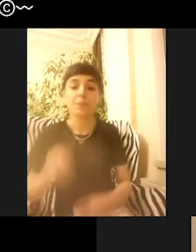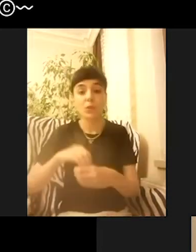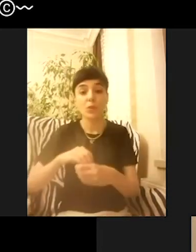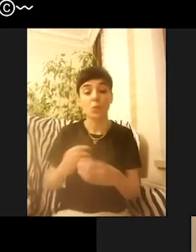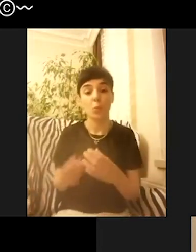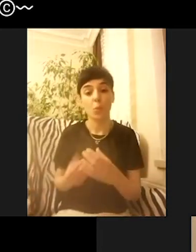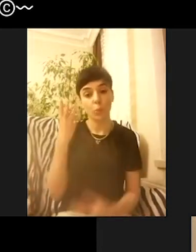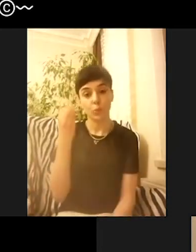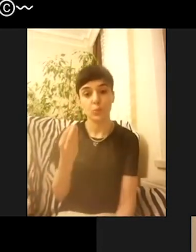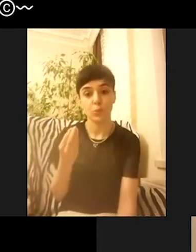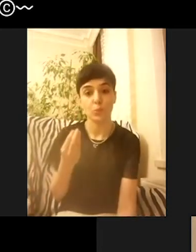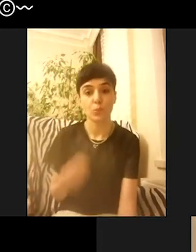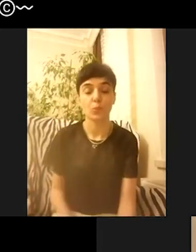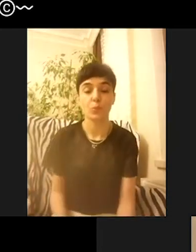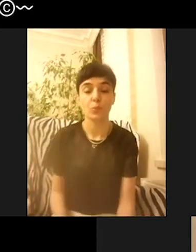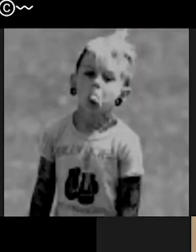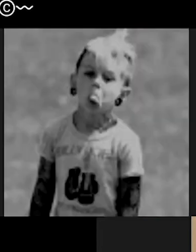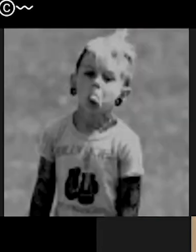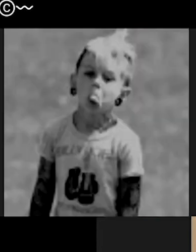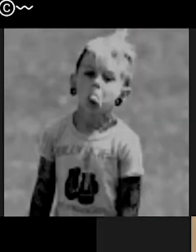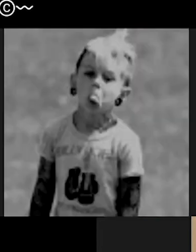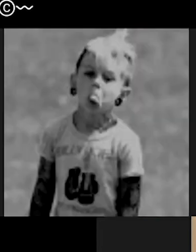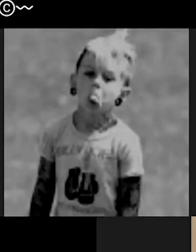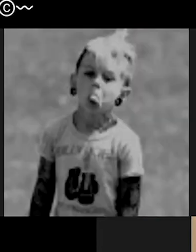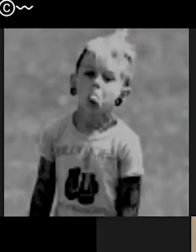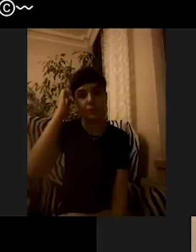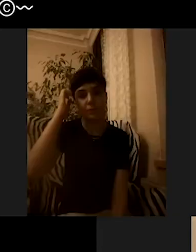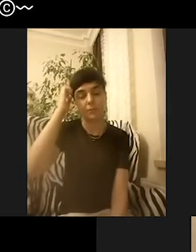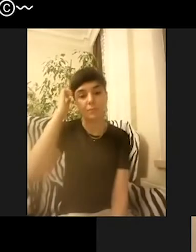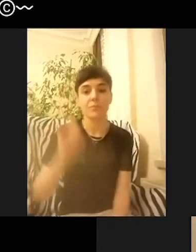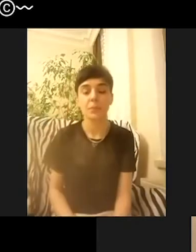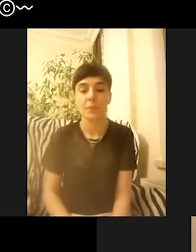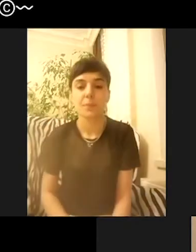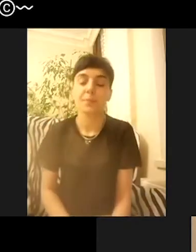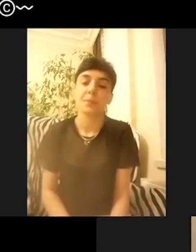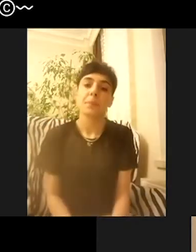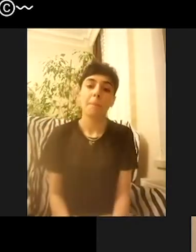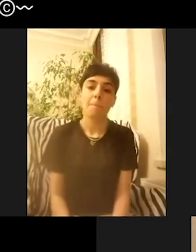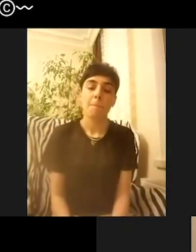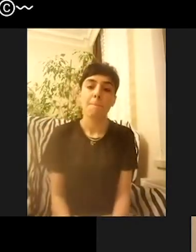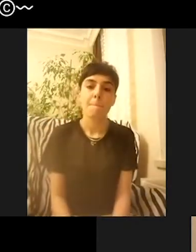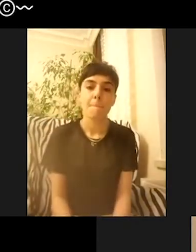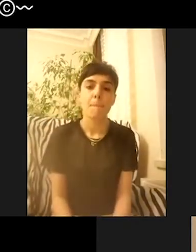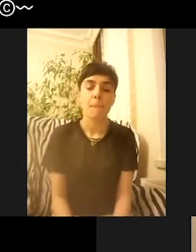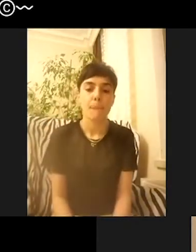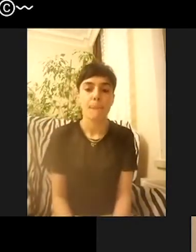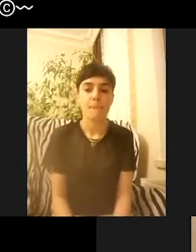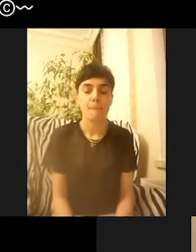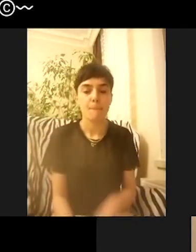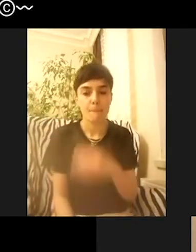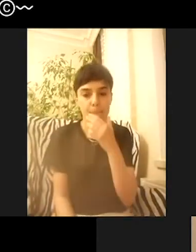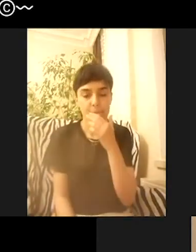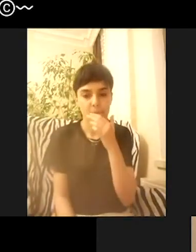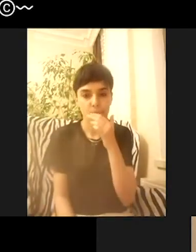restructured actually through the ways that they actually experience those violences. So, I mean, I've been talking about this